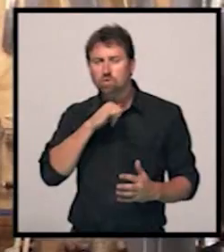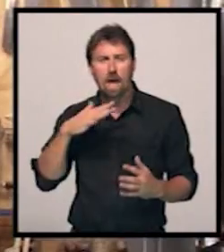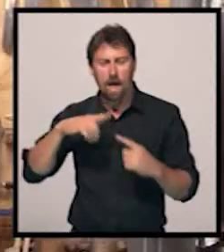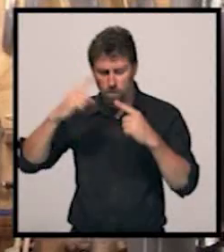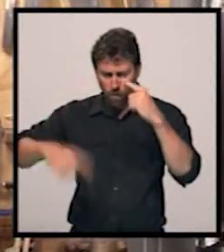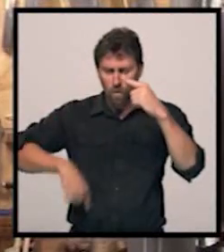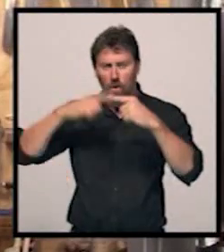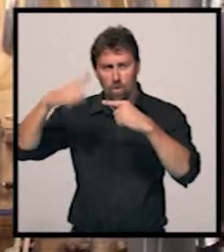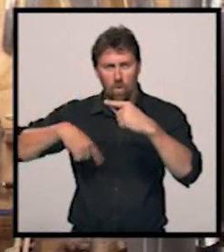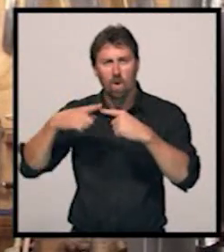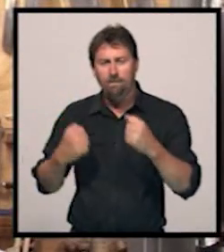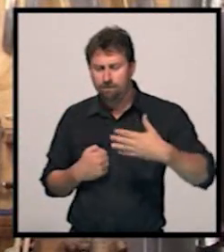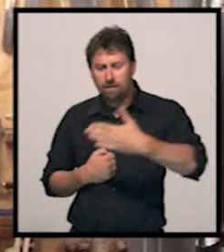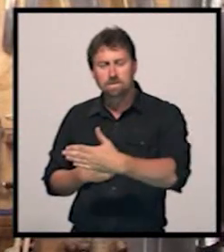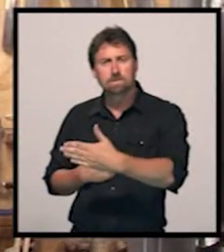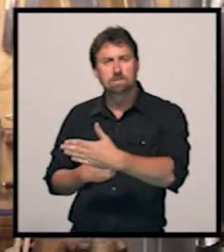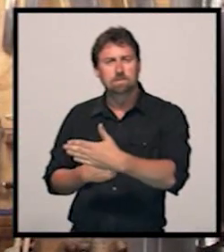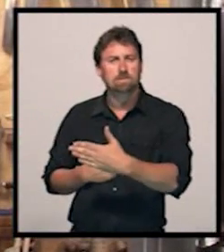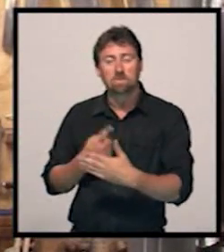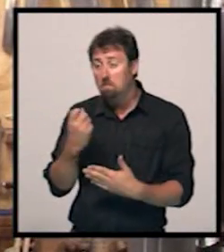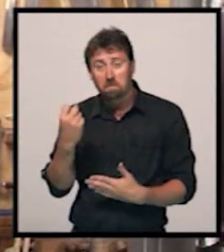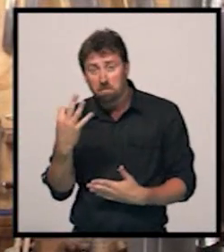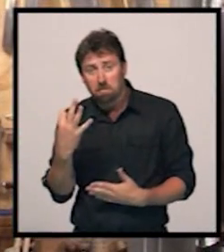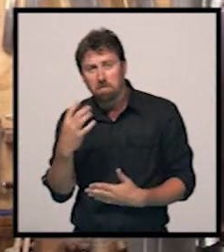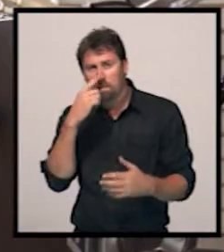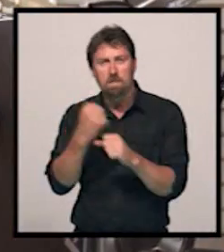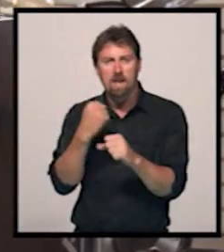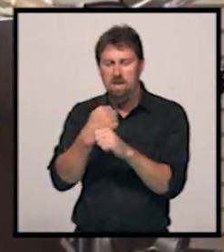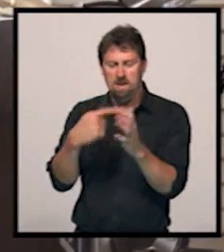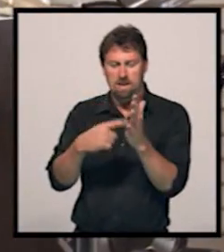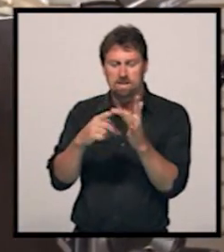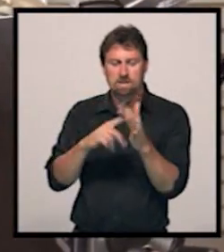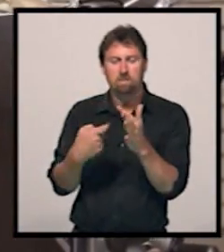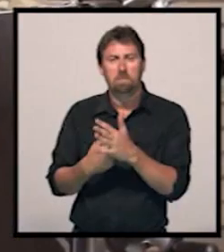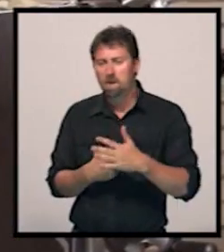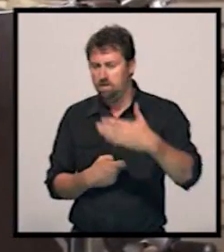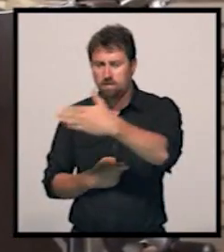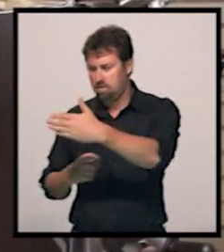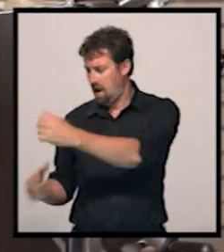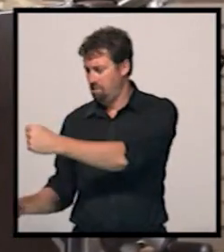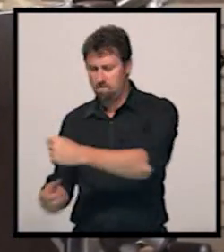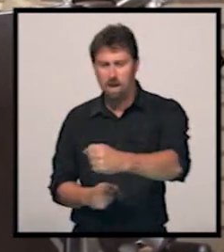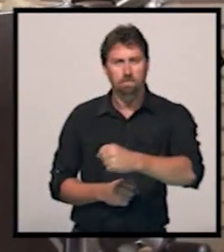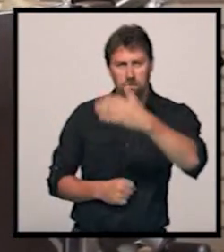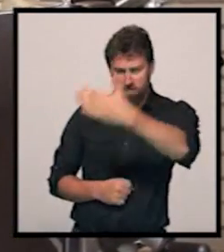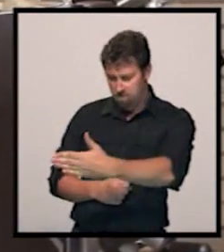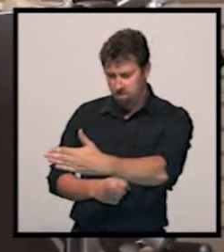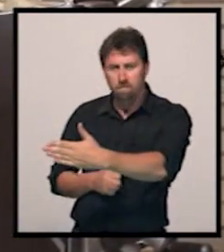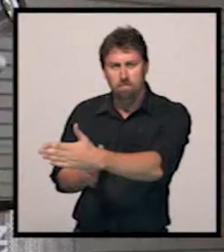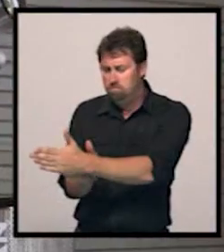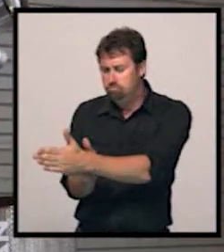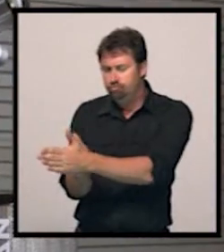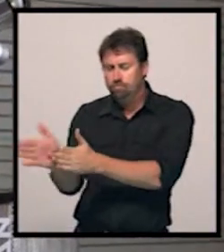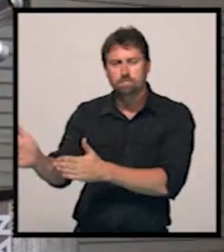fence. If you don't have a fence, you might have to make one up out of a piece of timber with some clamps. But I've set it to the depth. I want to cut the lid